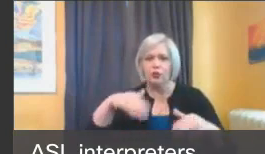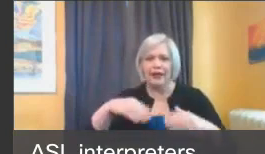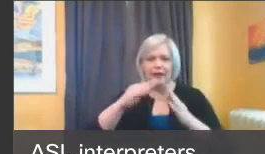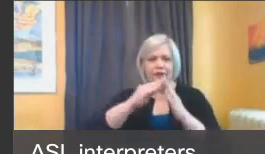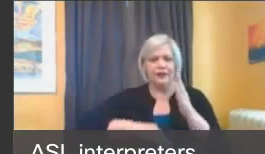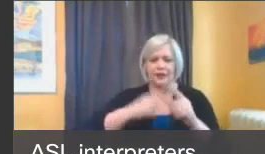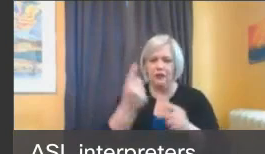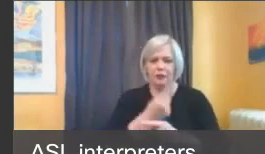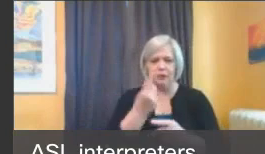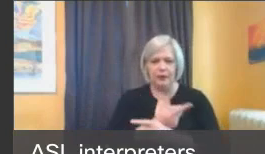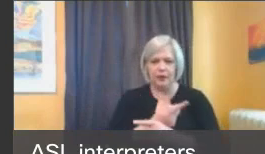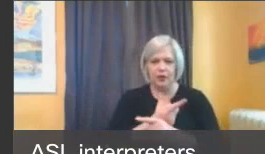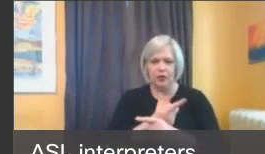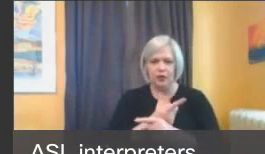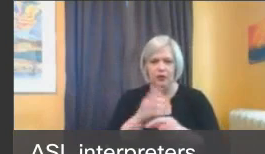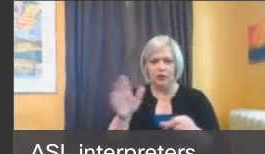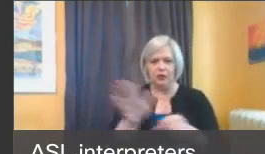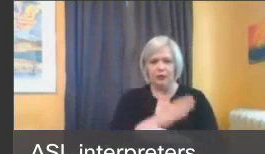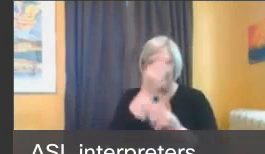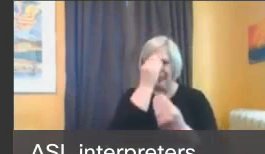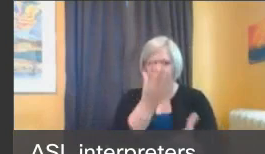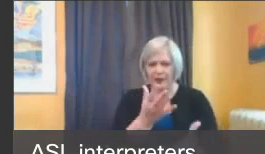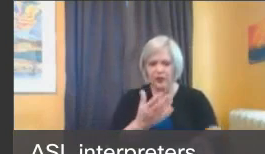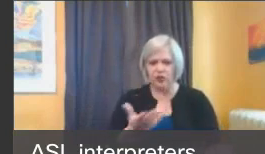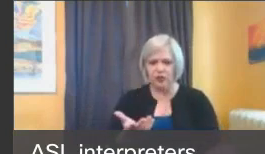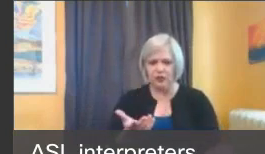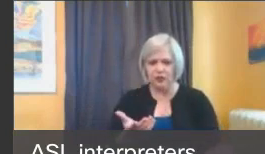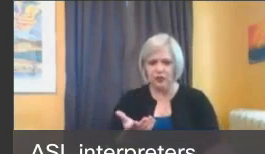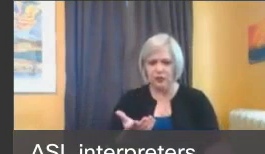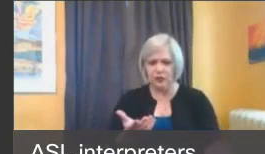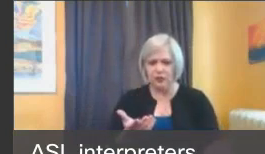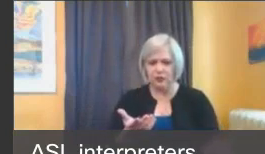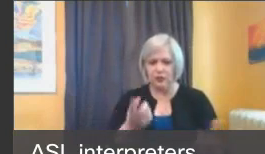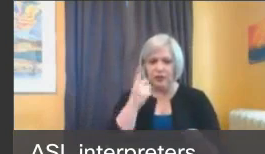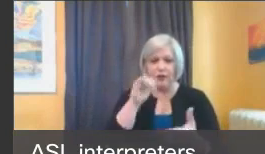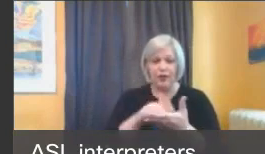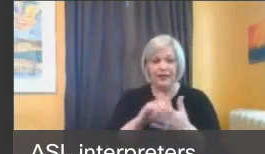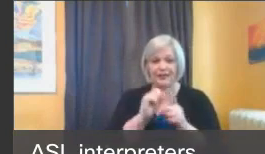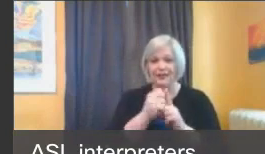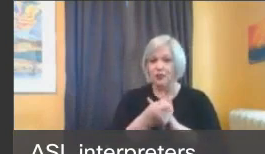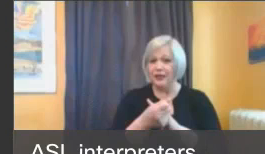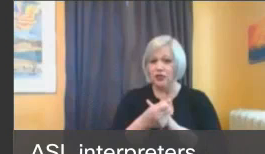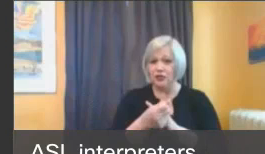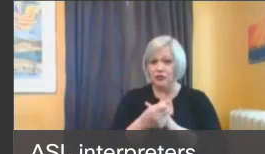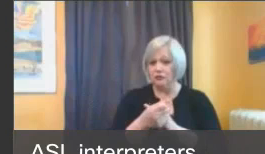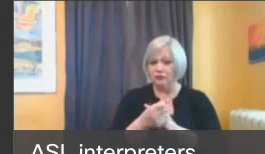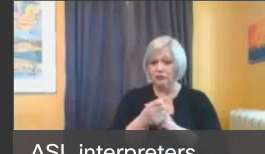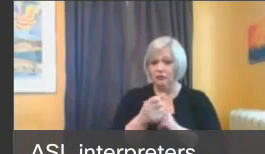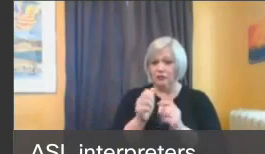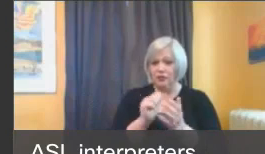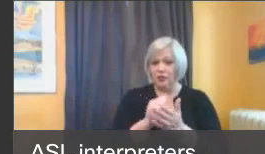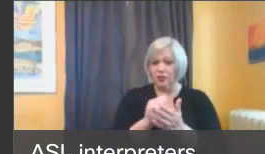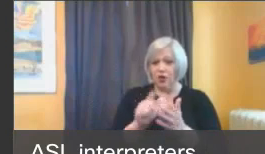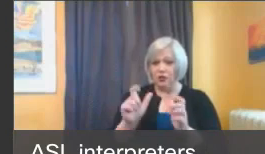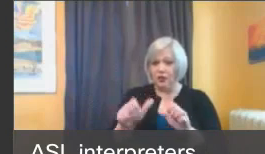proper complete information. And right. We were told that all it took in that instance was to correct the